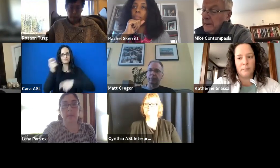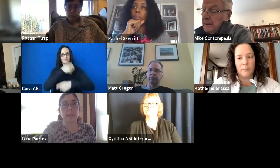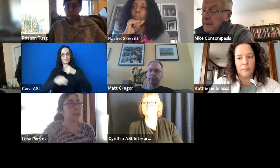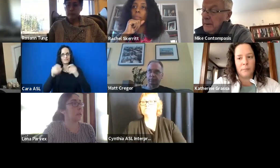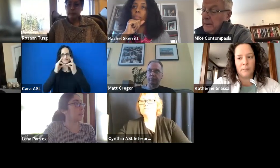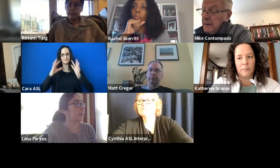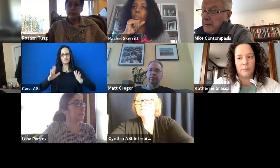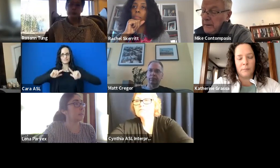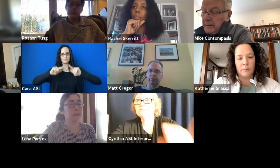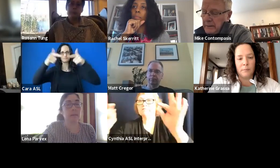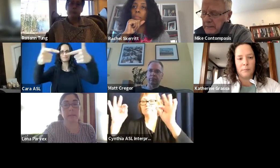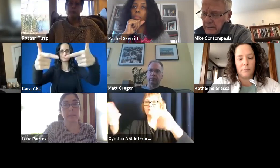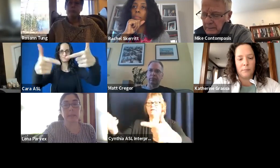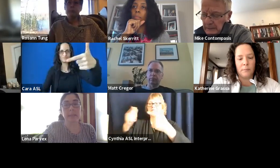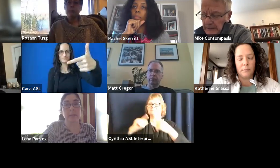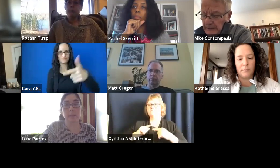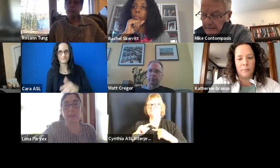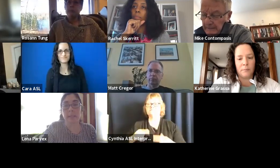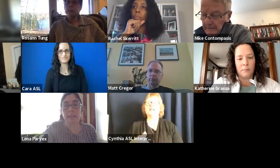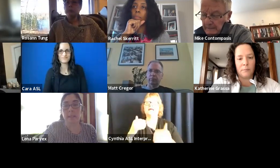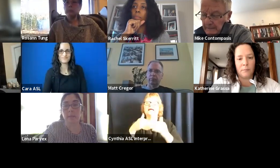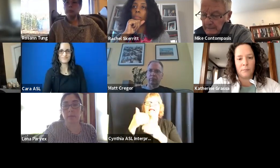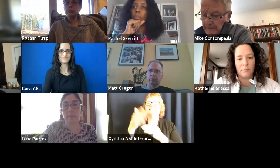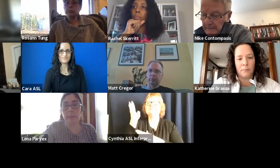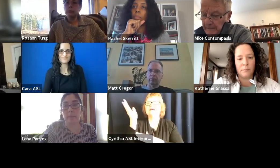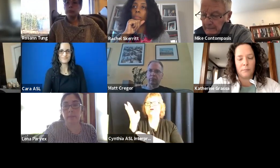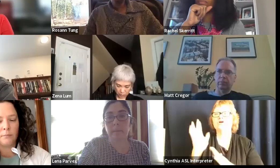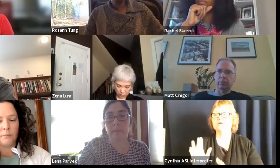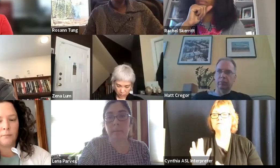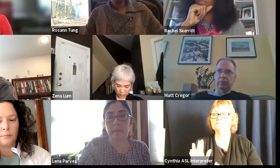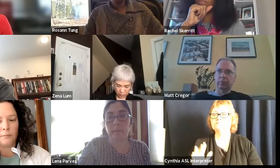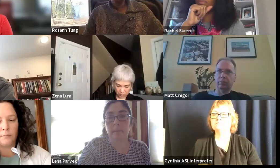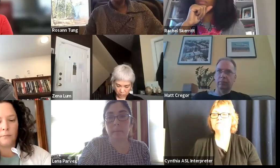Thank you. Next speaker is Lucia Colombaro.